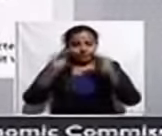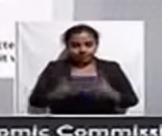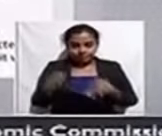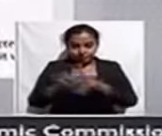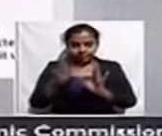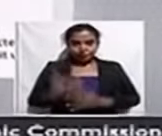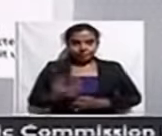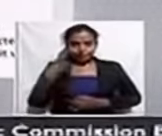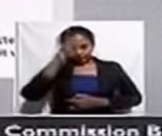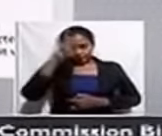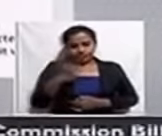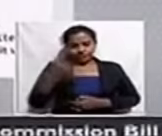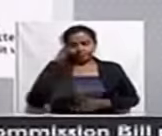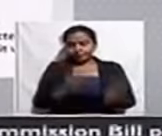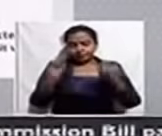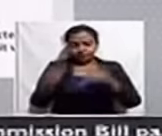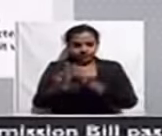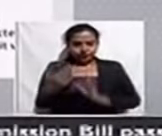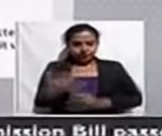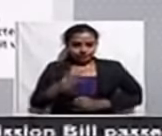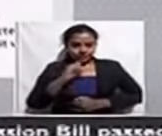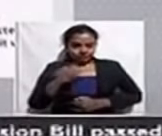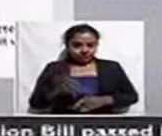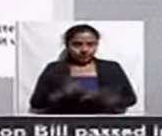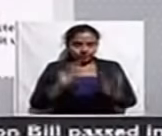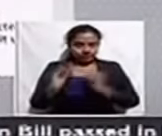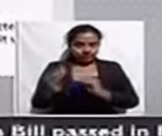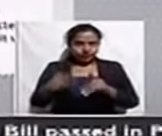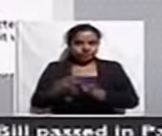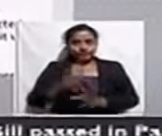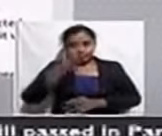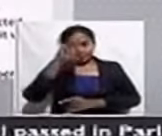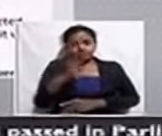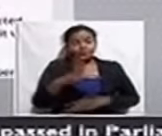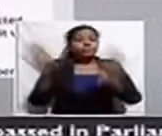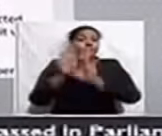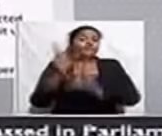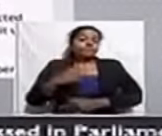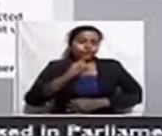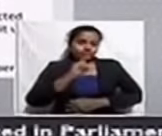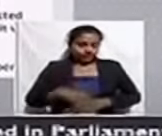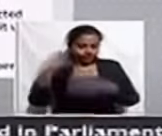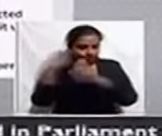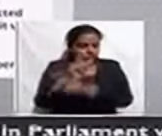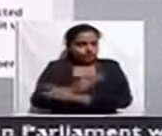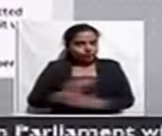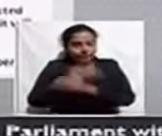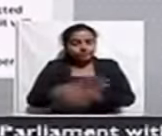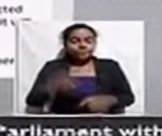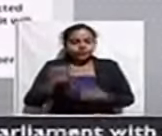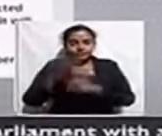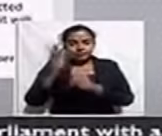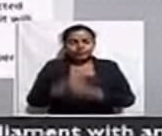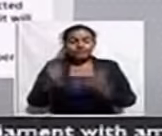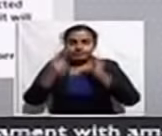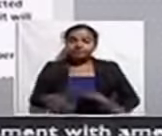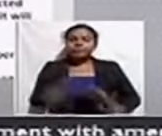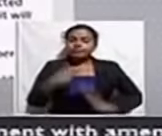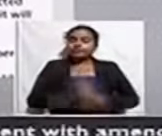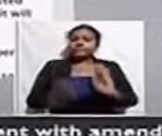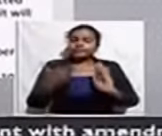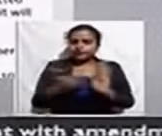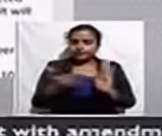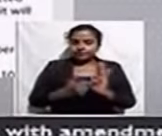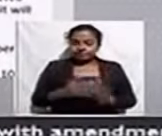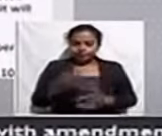lockdown, has been published by medical experts. The scientific strategy to combat COVID-19 in the country has been formulated by Professor Malik